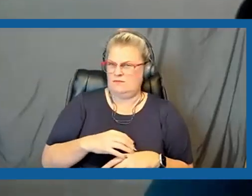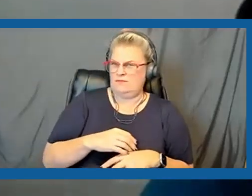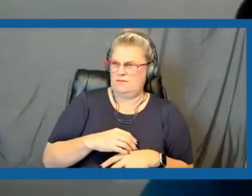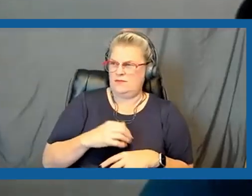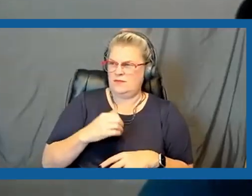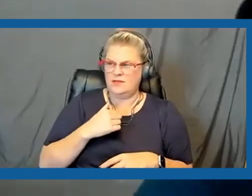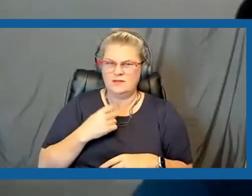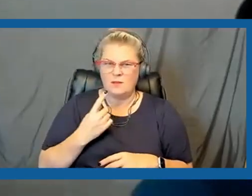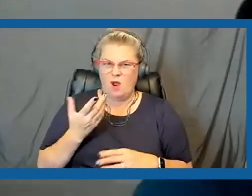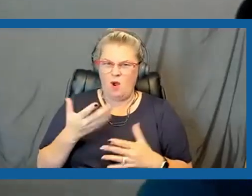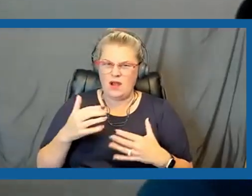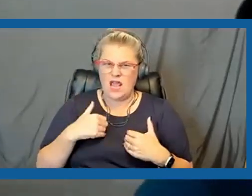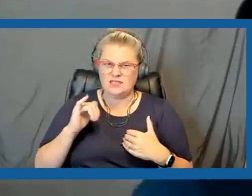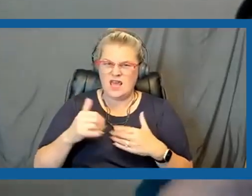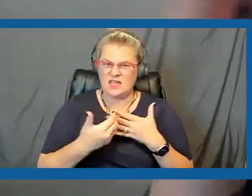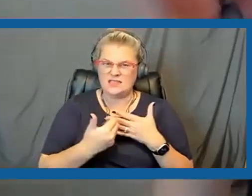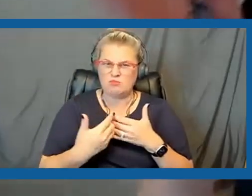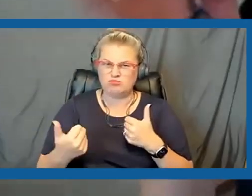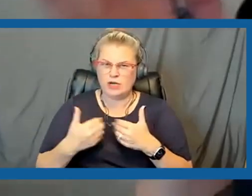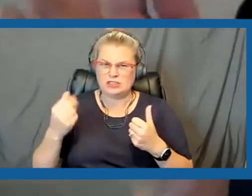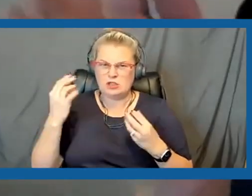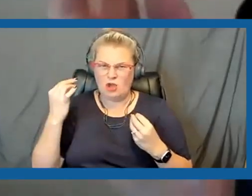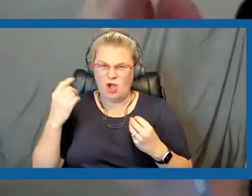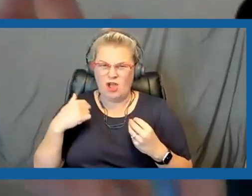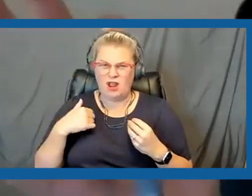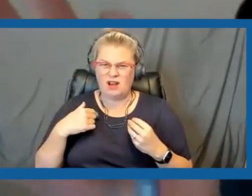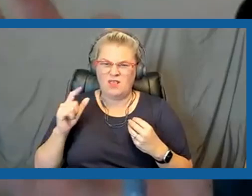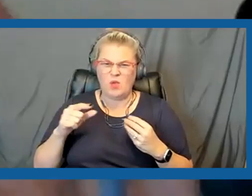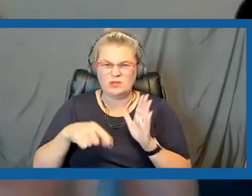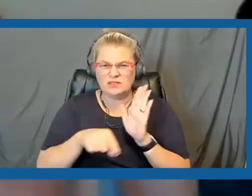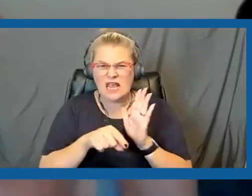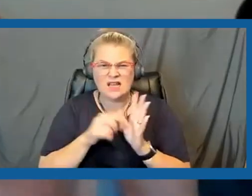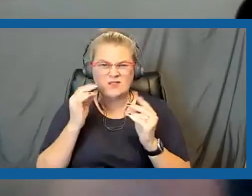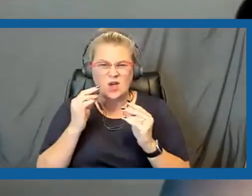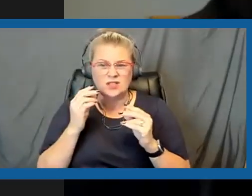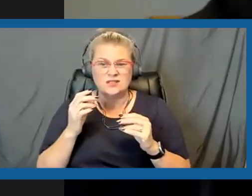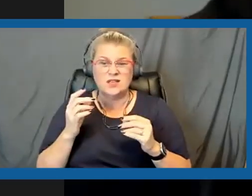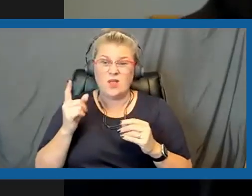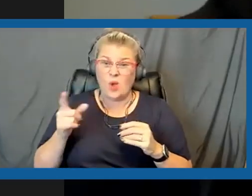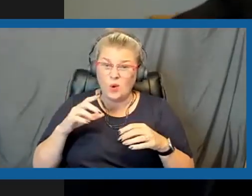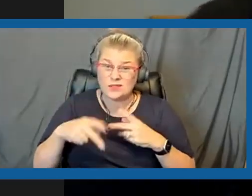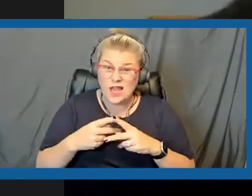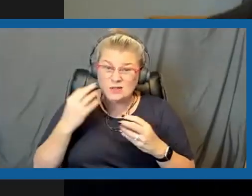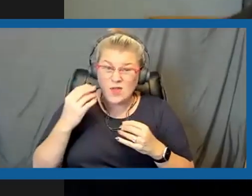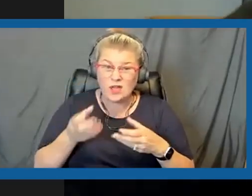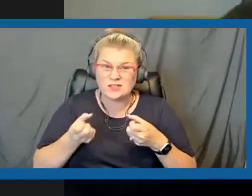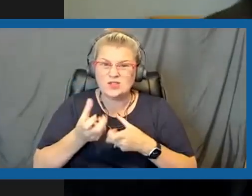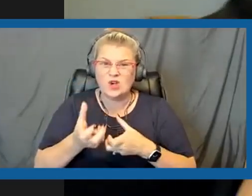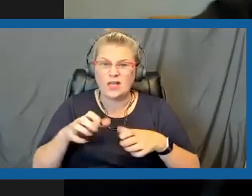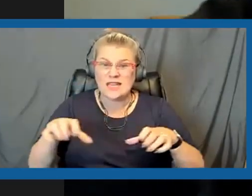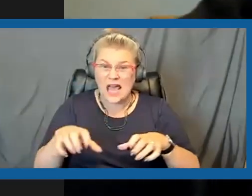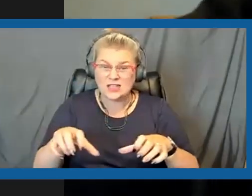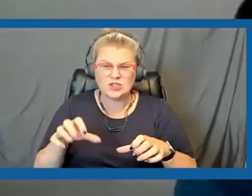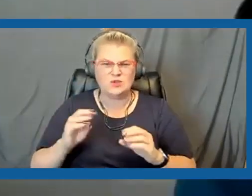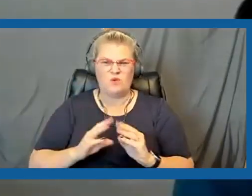has that mindset, already has those thoughts, because remember, with those types of thoughts comes actions. Yes. So this obviously was not somebody